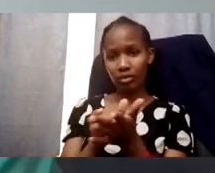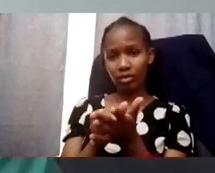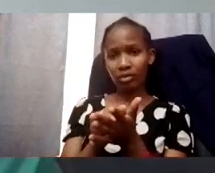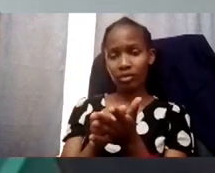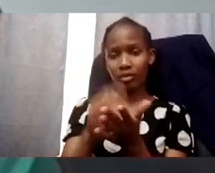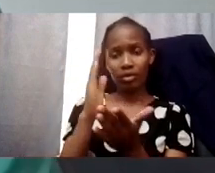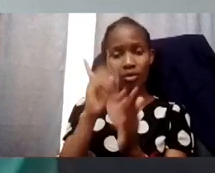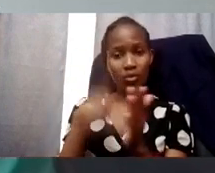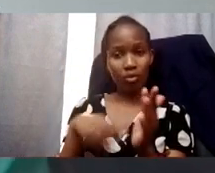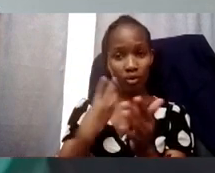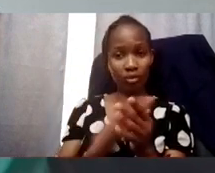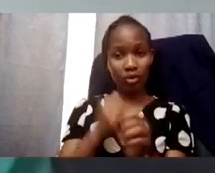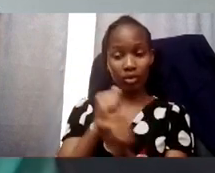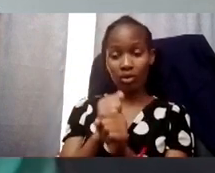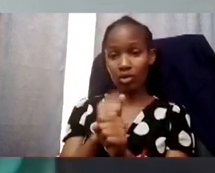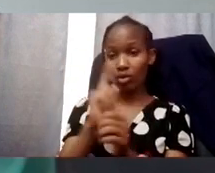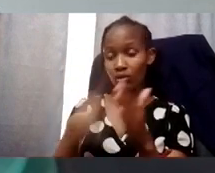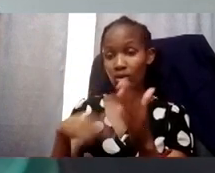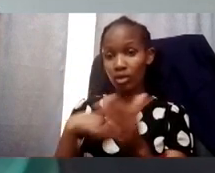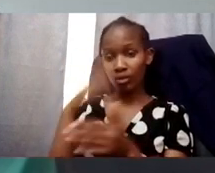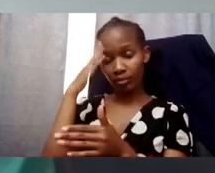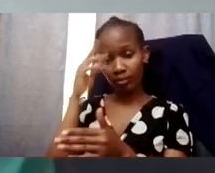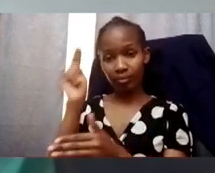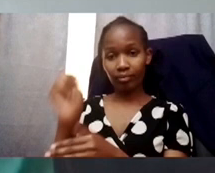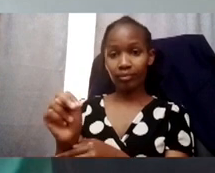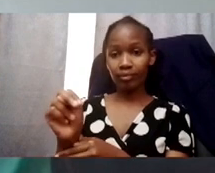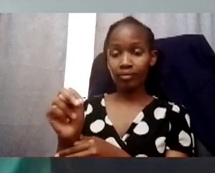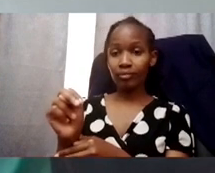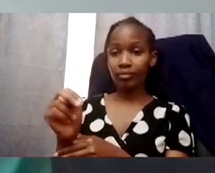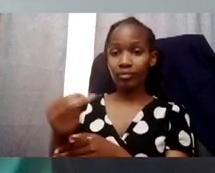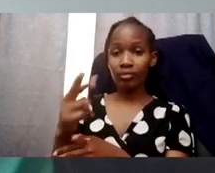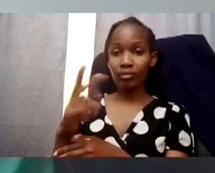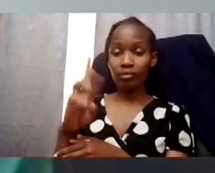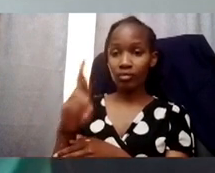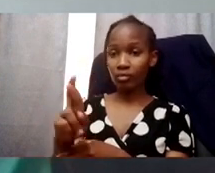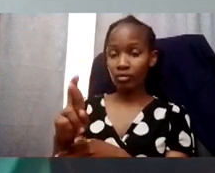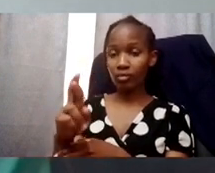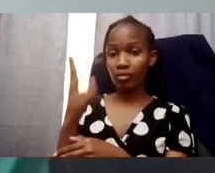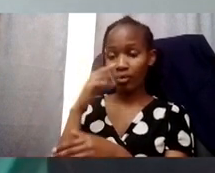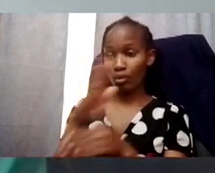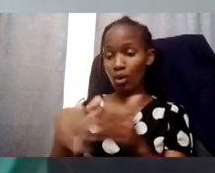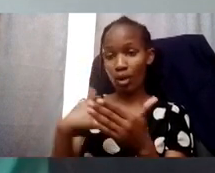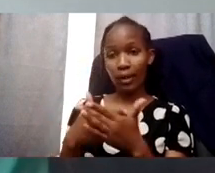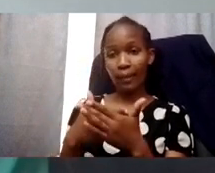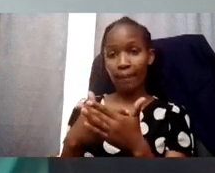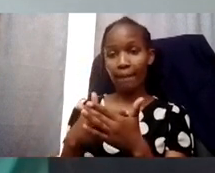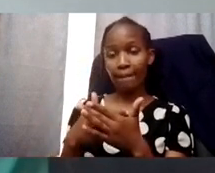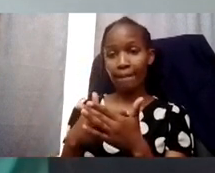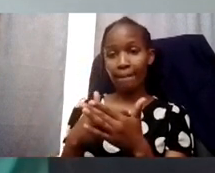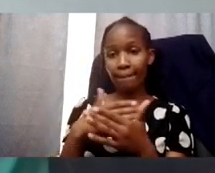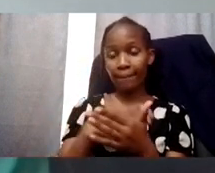what I know that the United Nations and UNHCR does, we view all our persons of concern